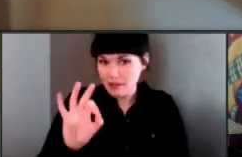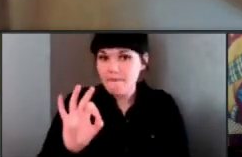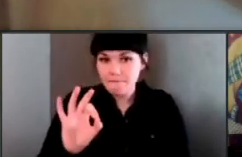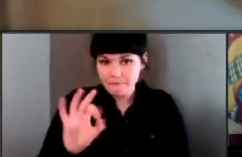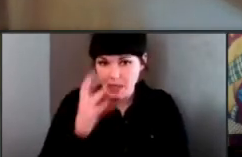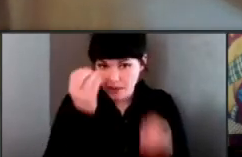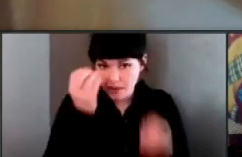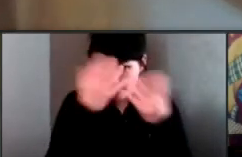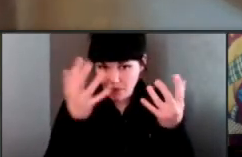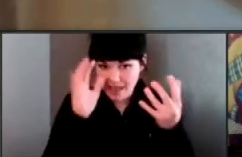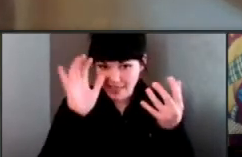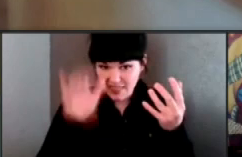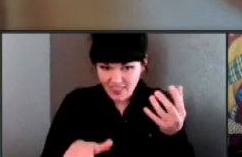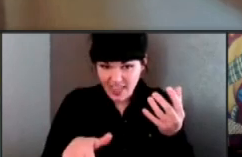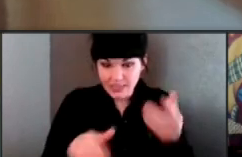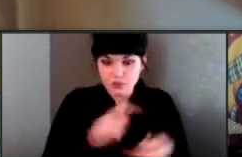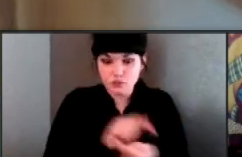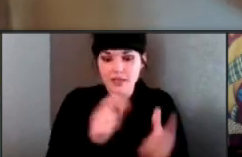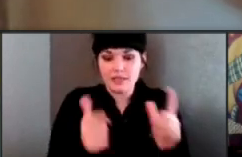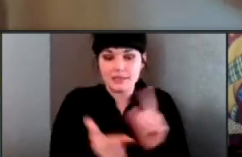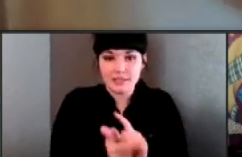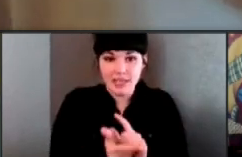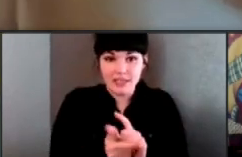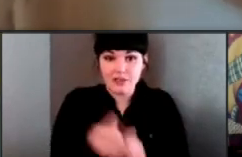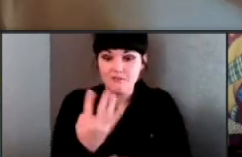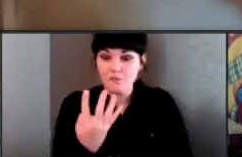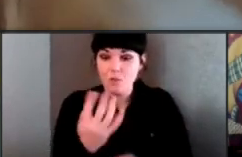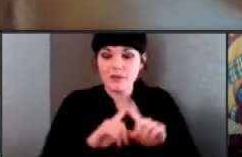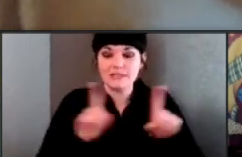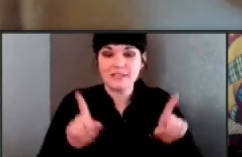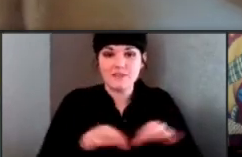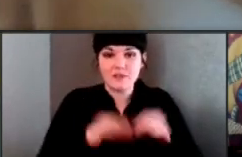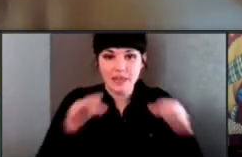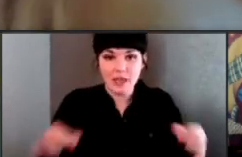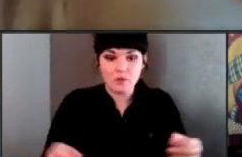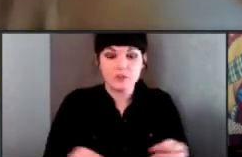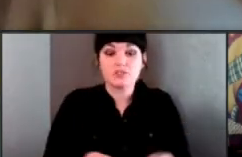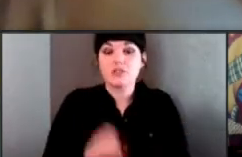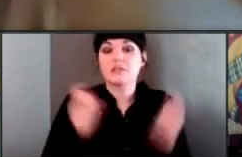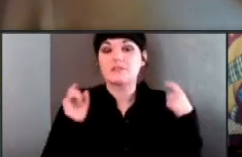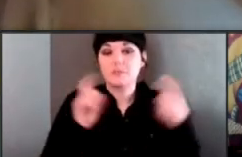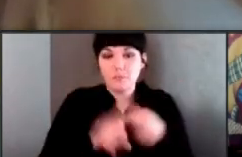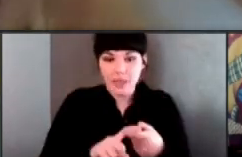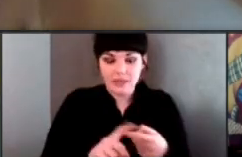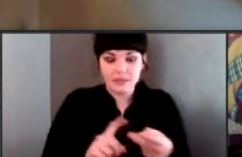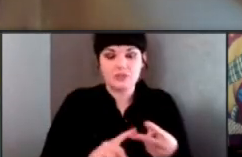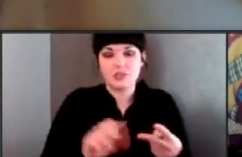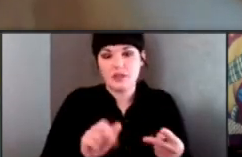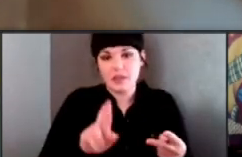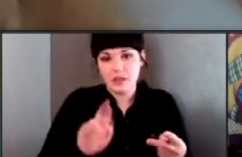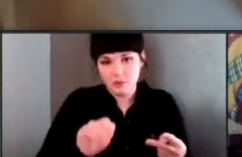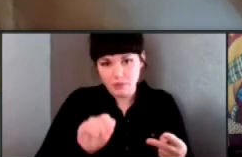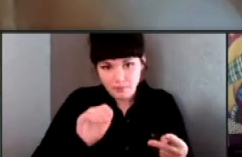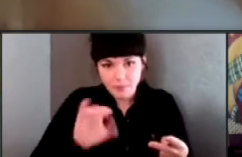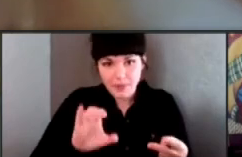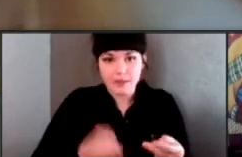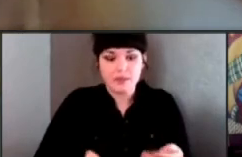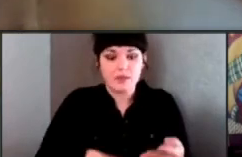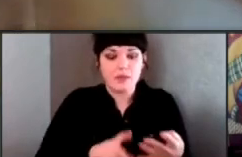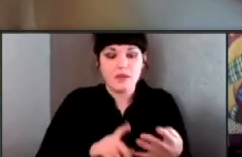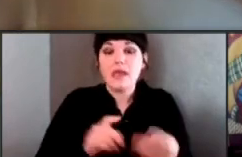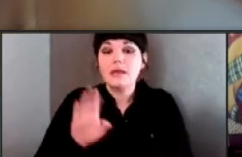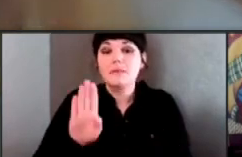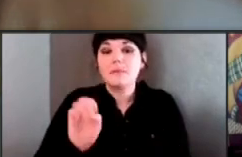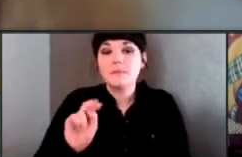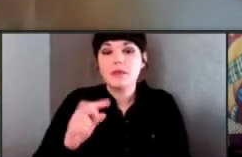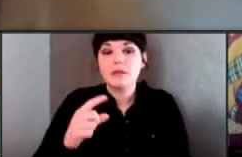languages and growing. So we have a Spanish, Arabic, and Bengali translation of all that TCF information. So I'm happy to share that